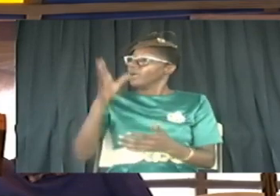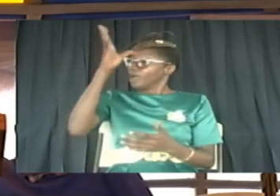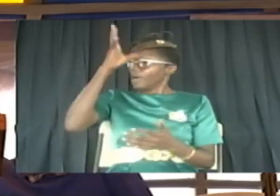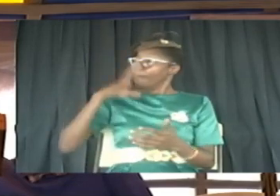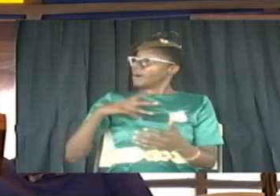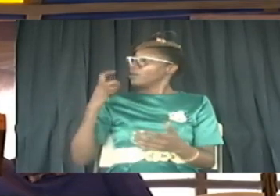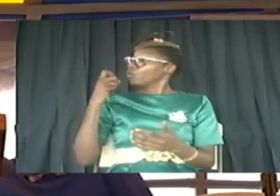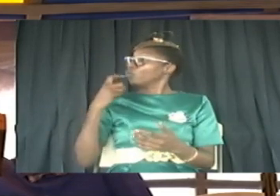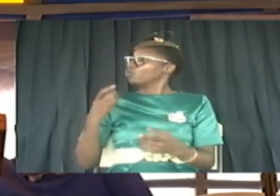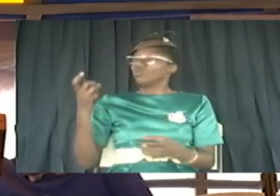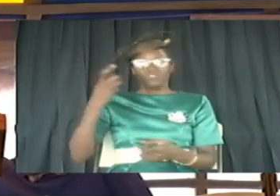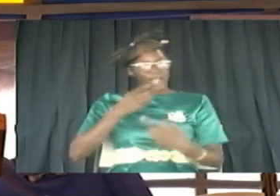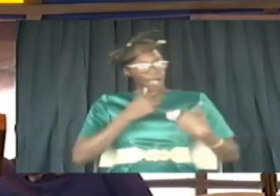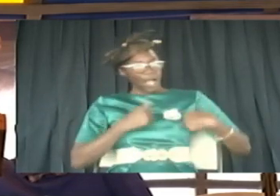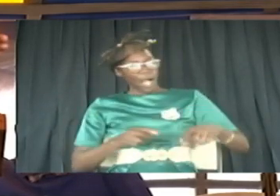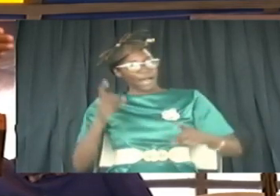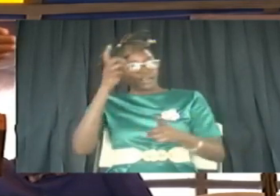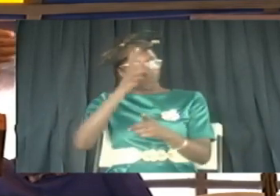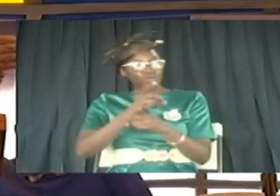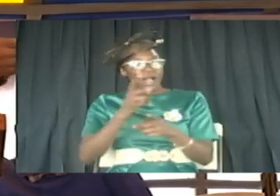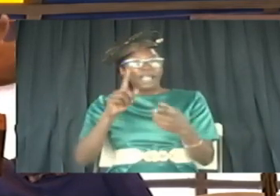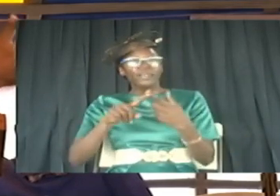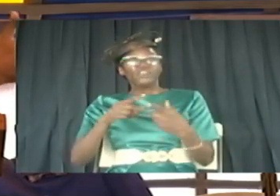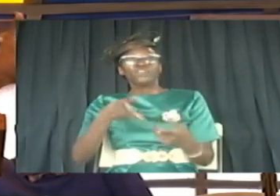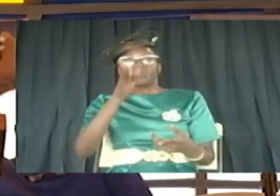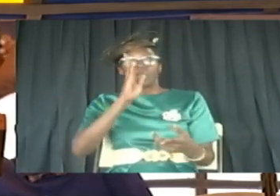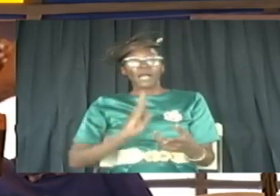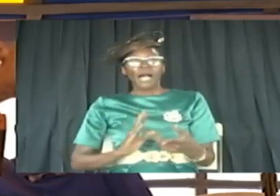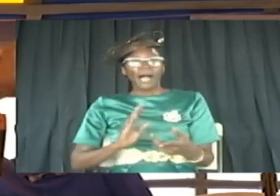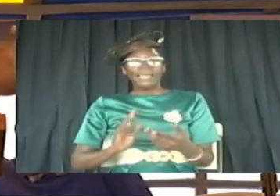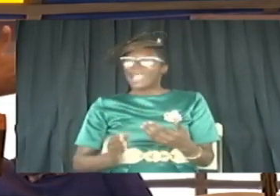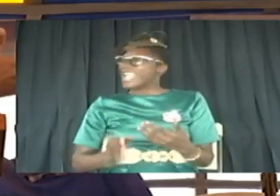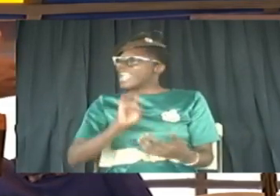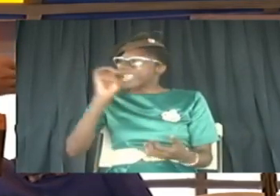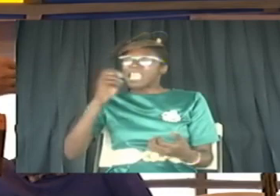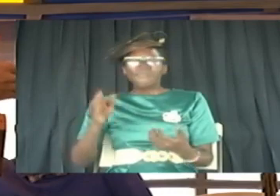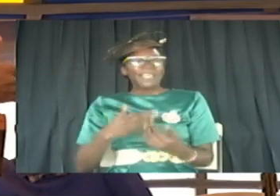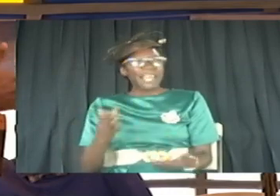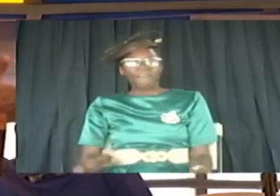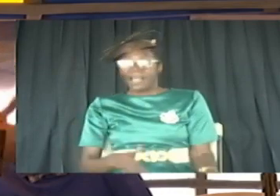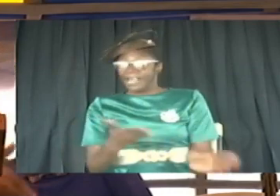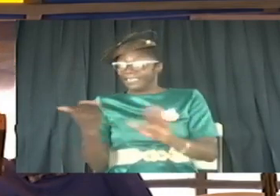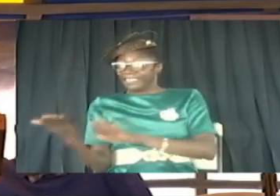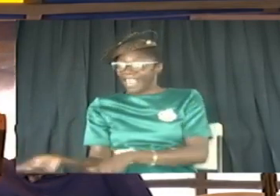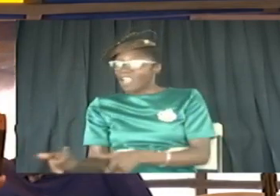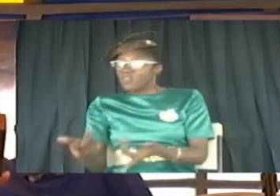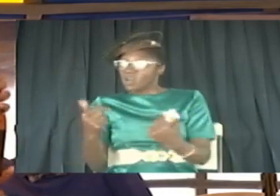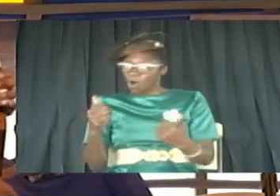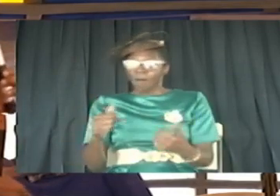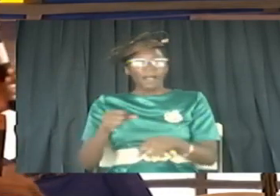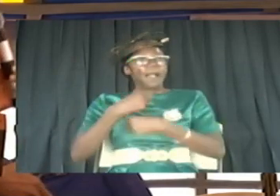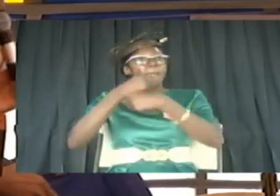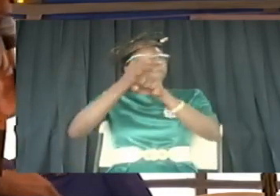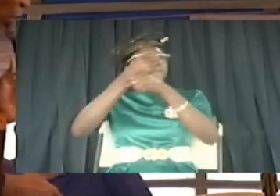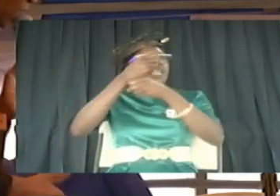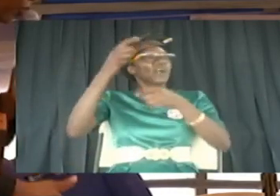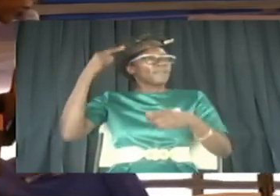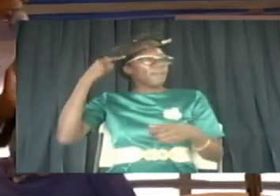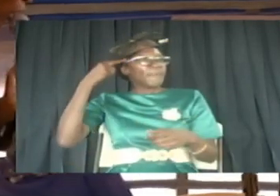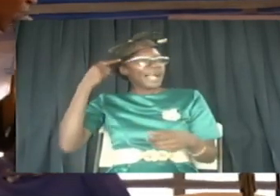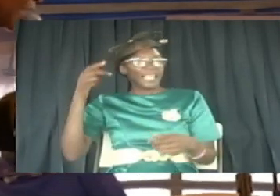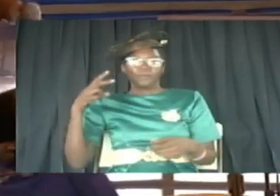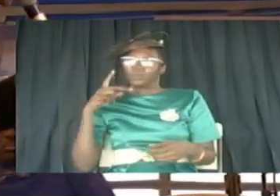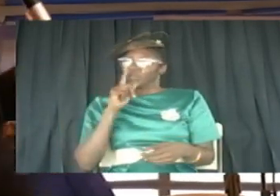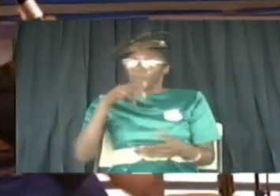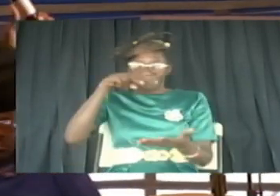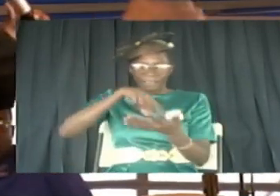right towards God, a man who, even if death comes, make up his mind that I'm going to stand upon the word of